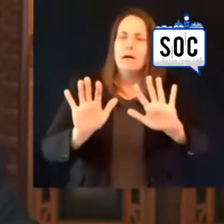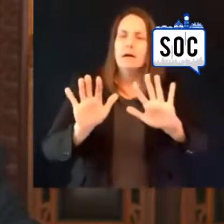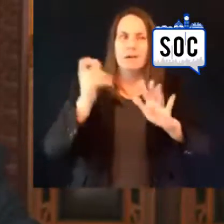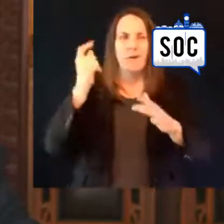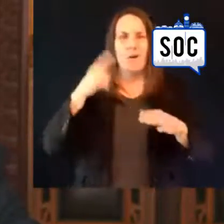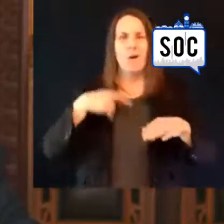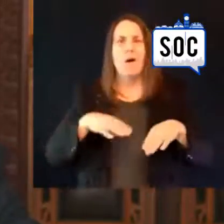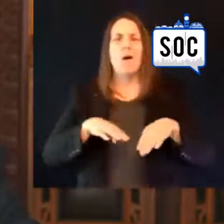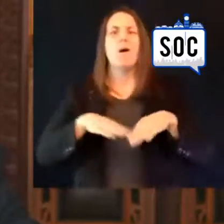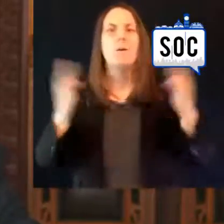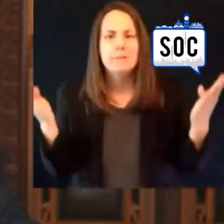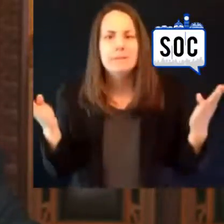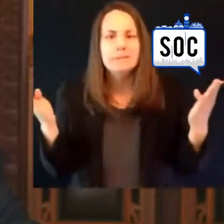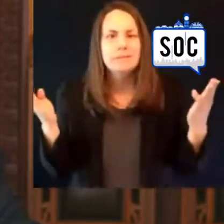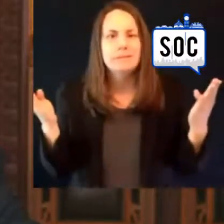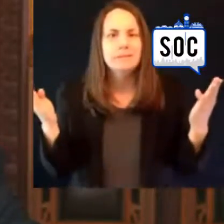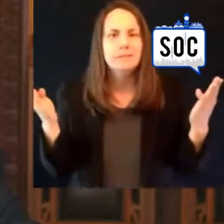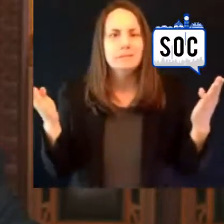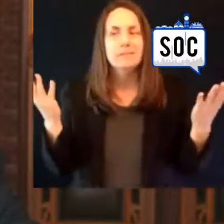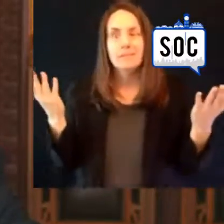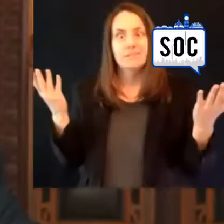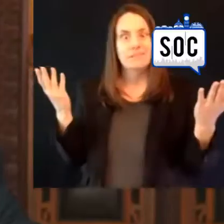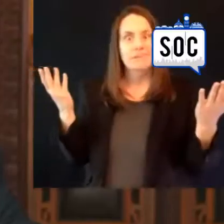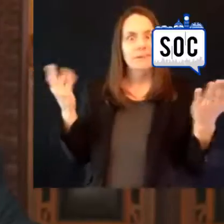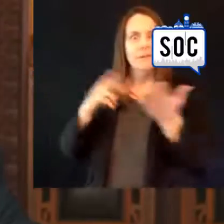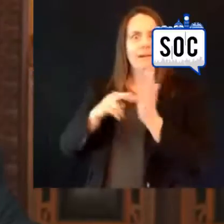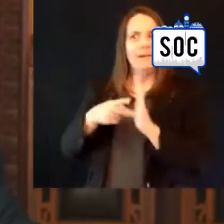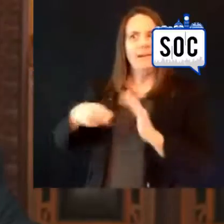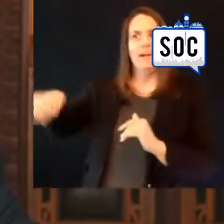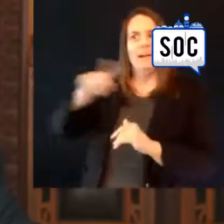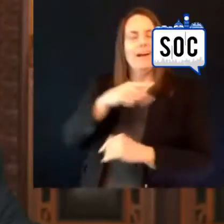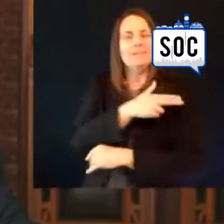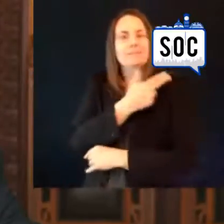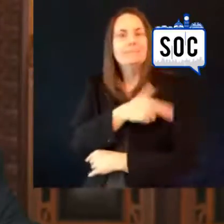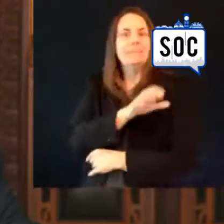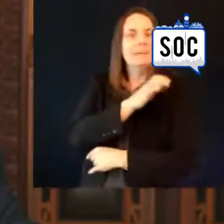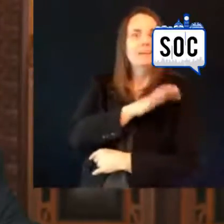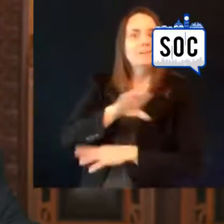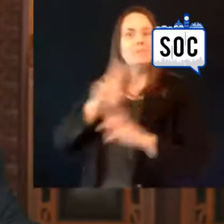should visit the DHS website at